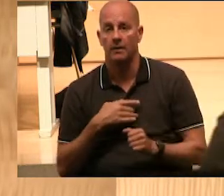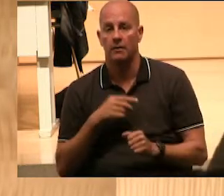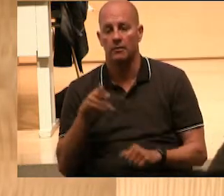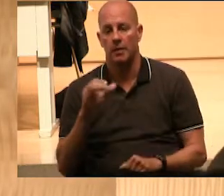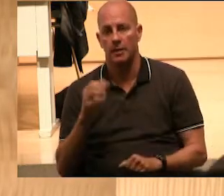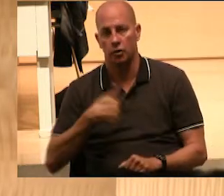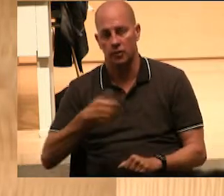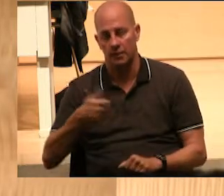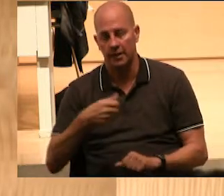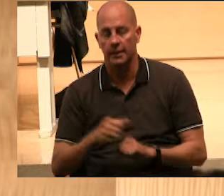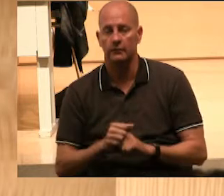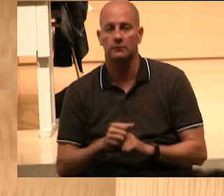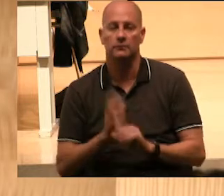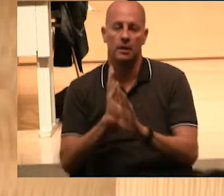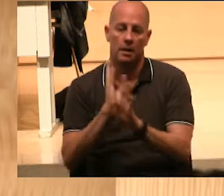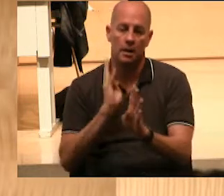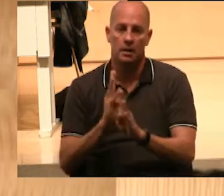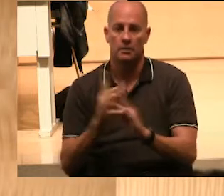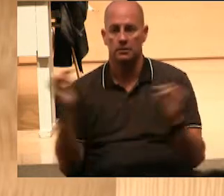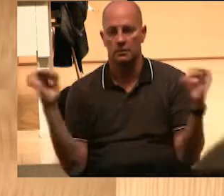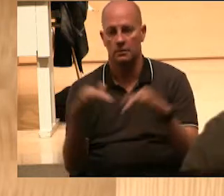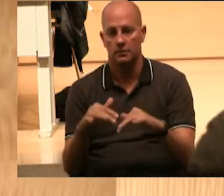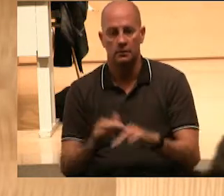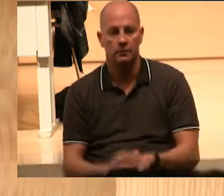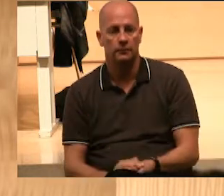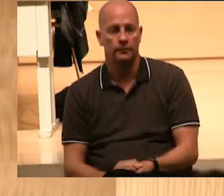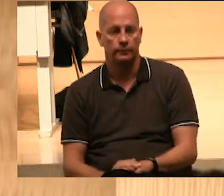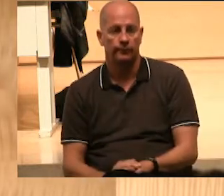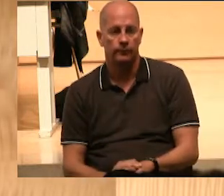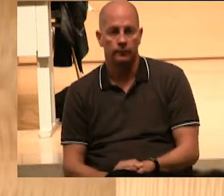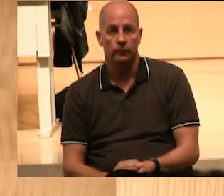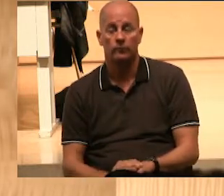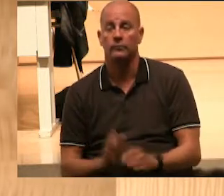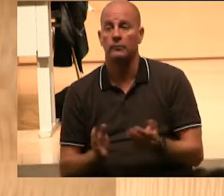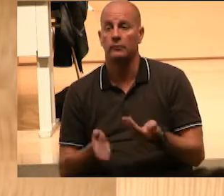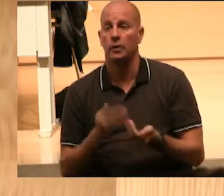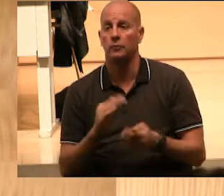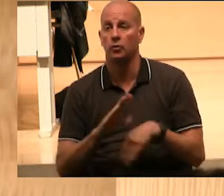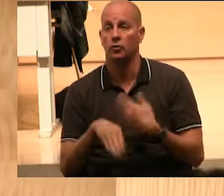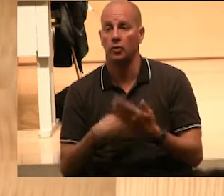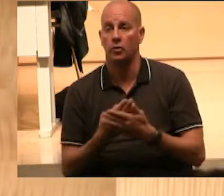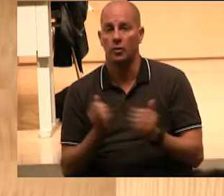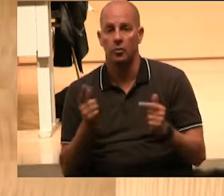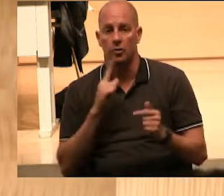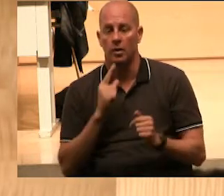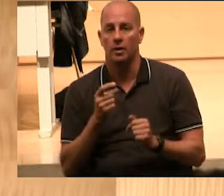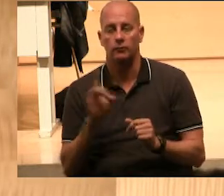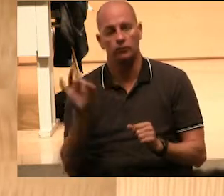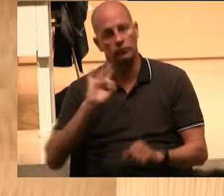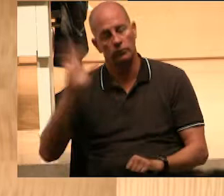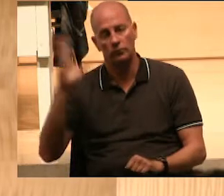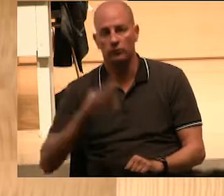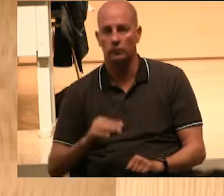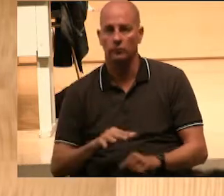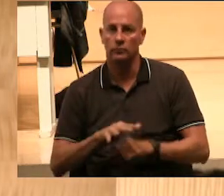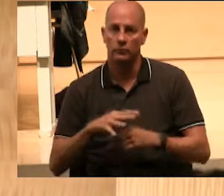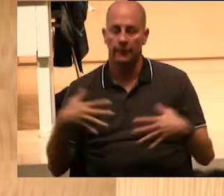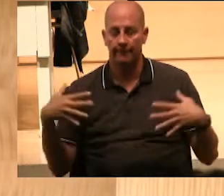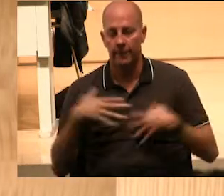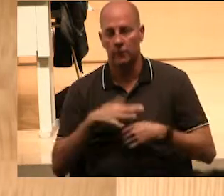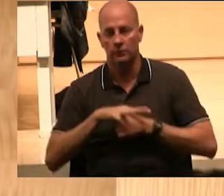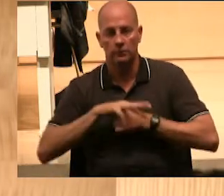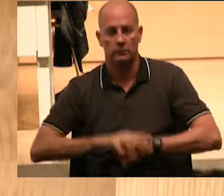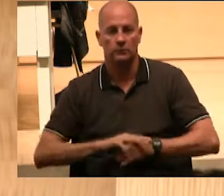home alone. These agoraphobic situations almost always provoke extreme anxiety and fear, which is out of proportion